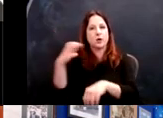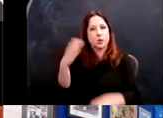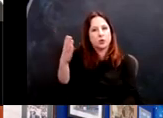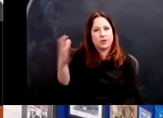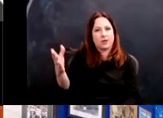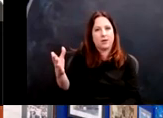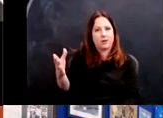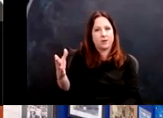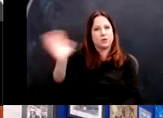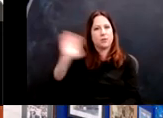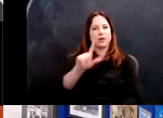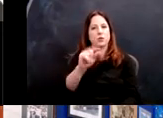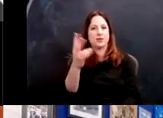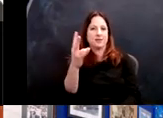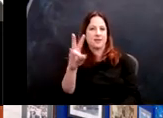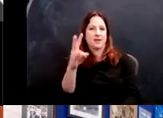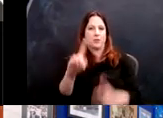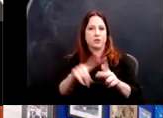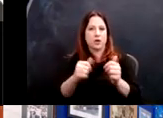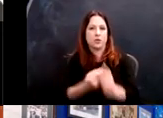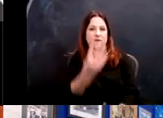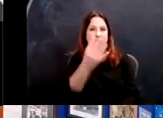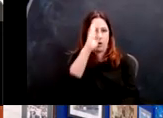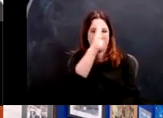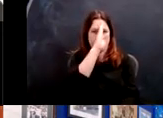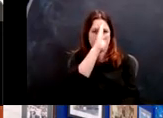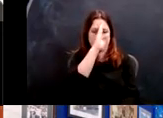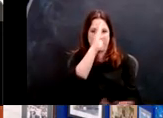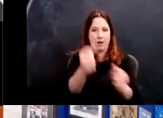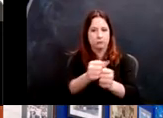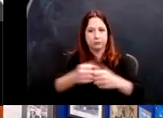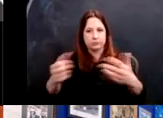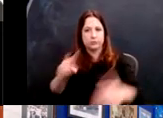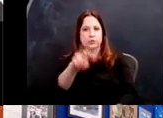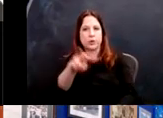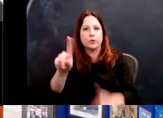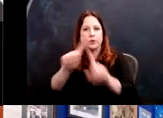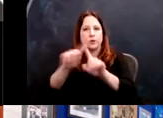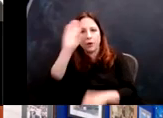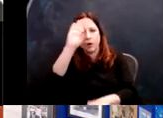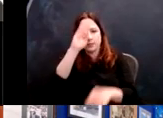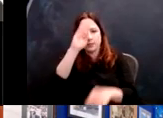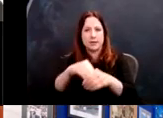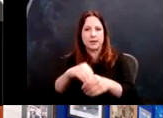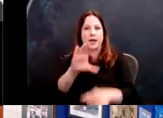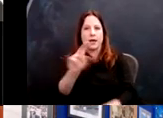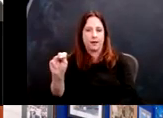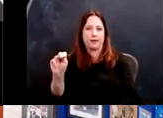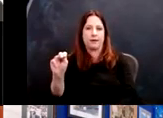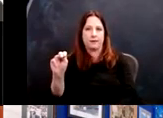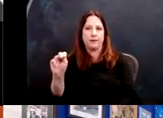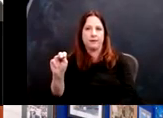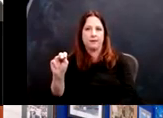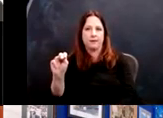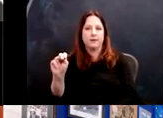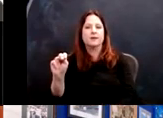in 2017, and now we're in 22 hospitals in Connecticut. And one of the things